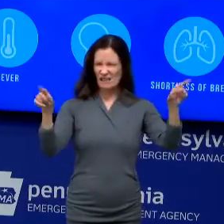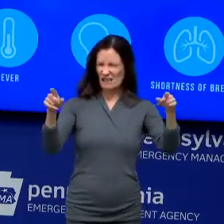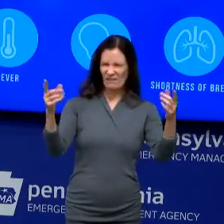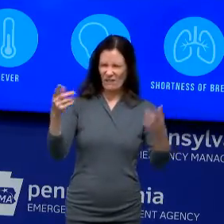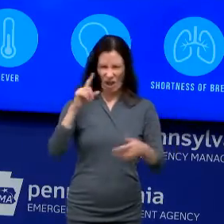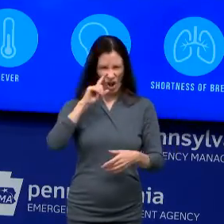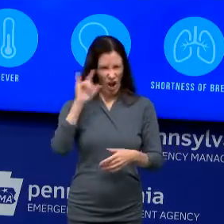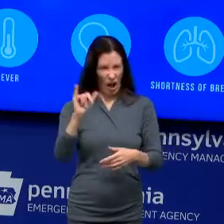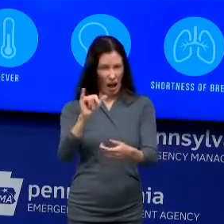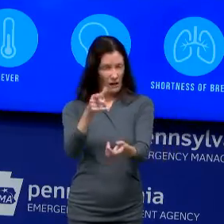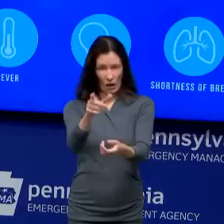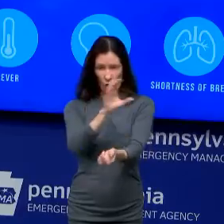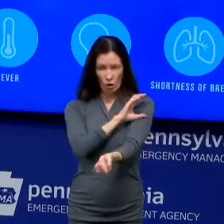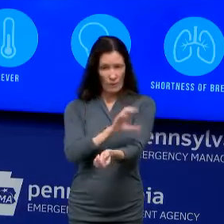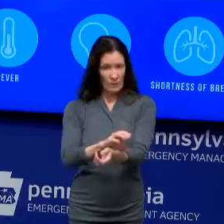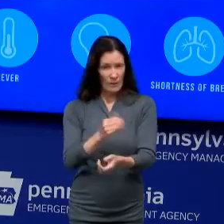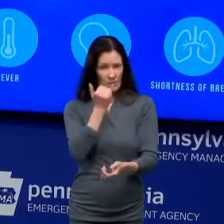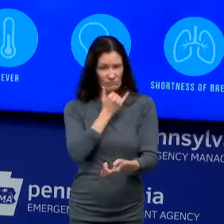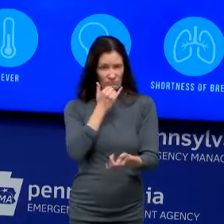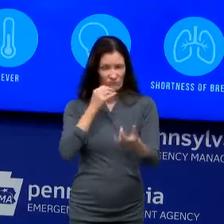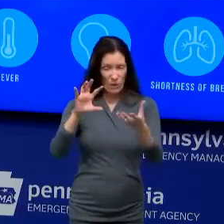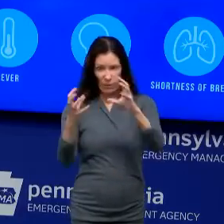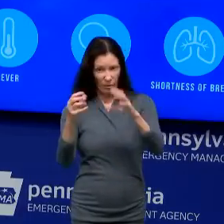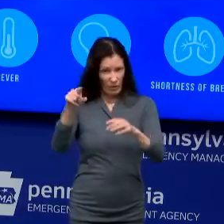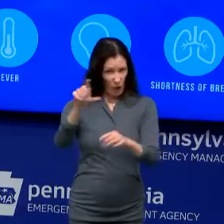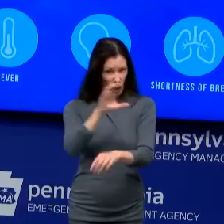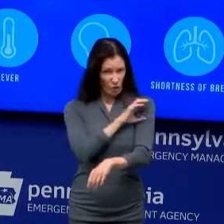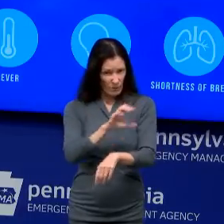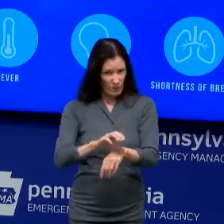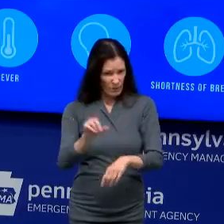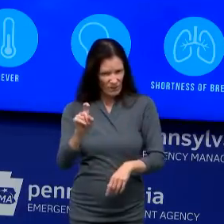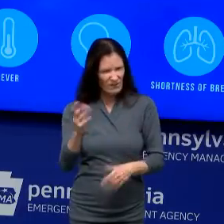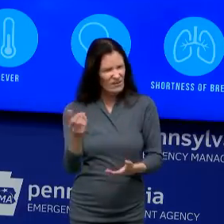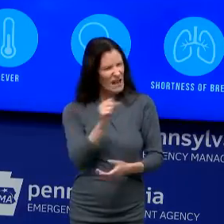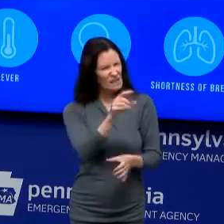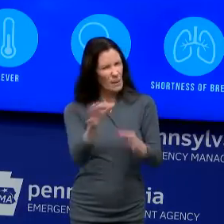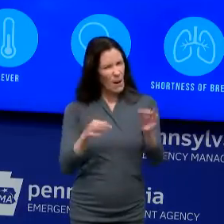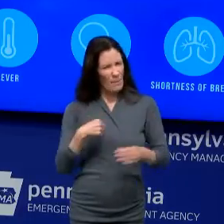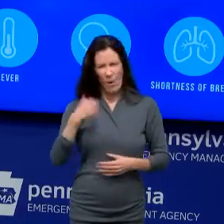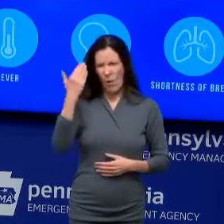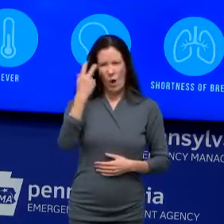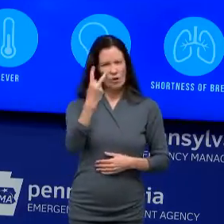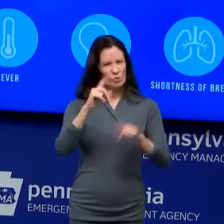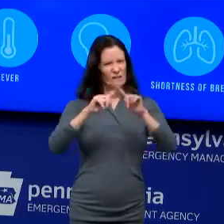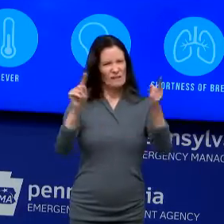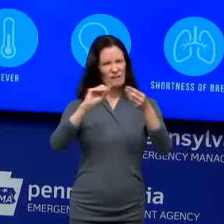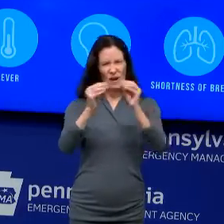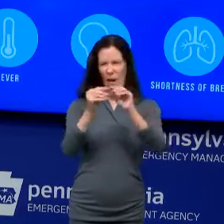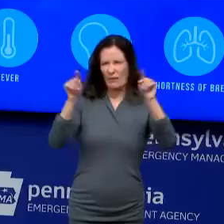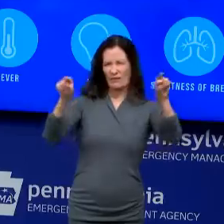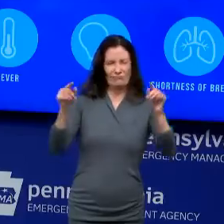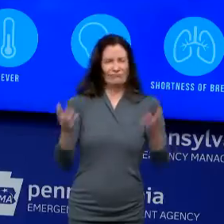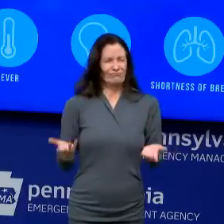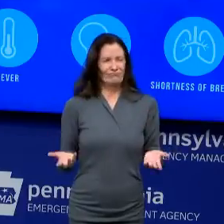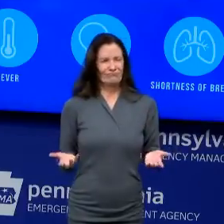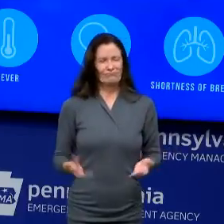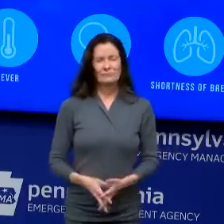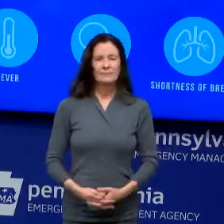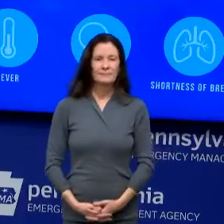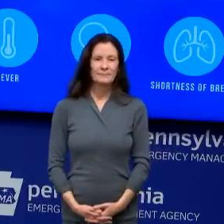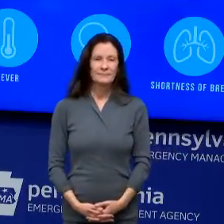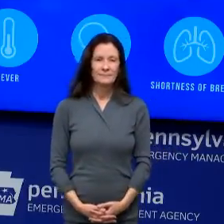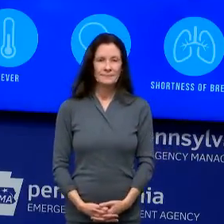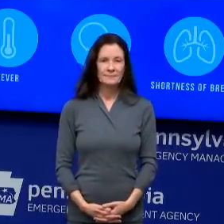Department of Health page. Can you comment or explain further on why we're seeing two different numbers? Well, so we are continuing to work